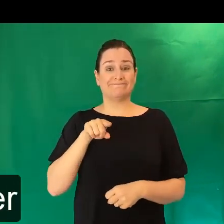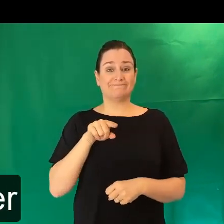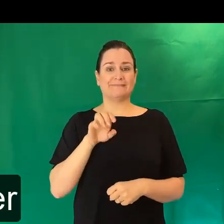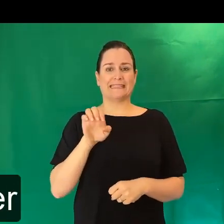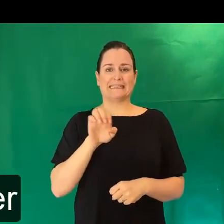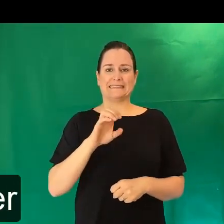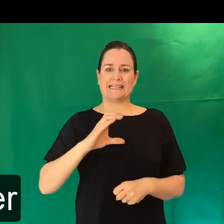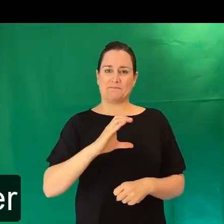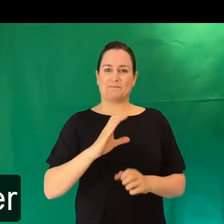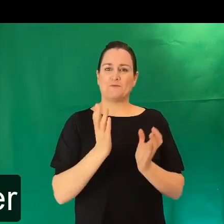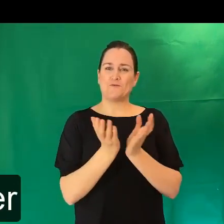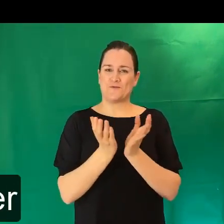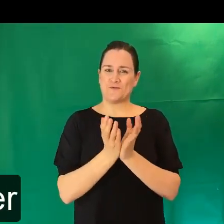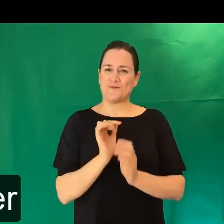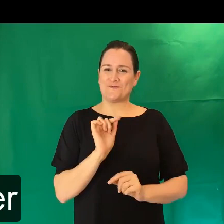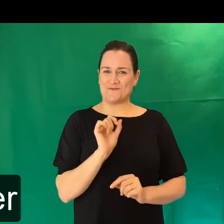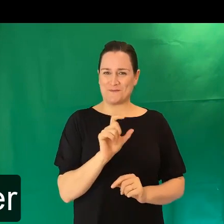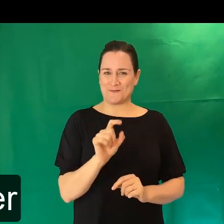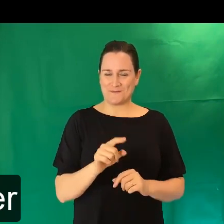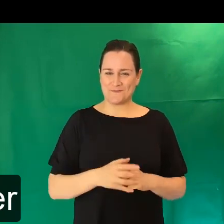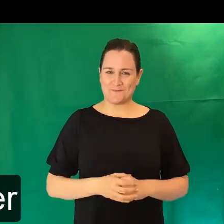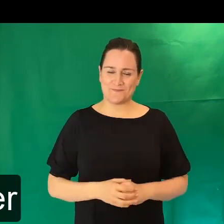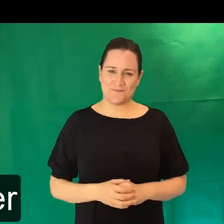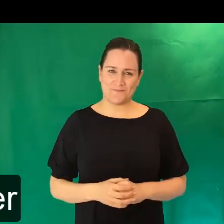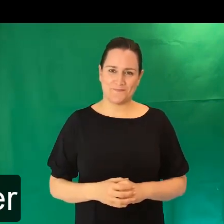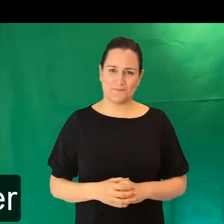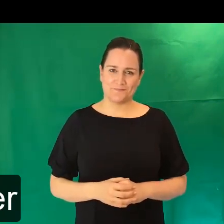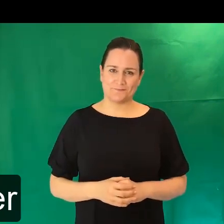an Eastern Cape school.